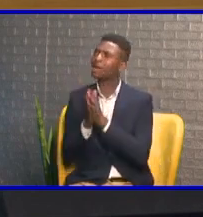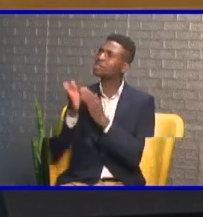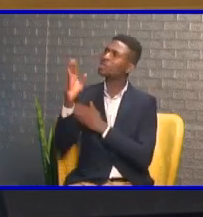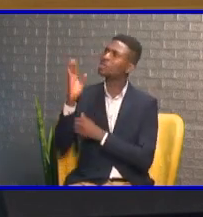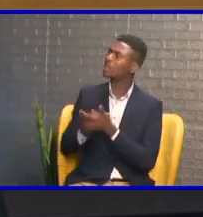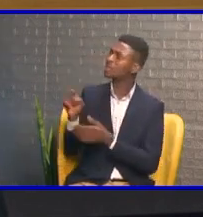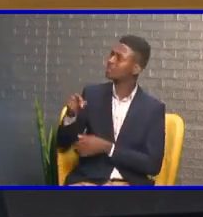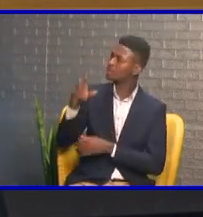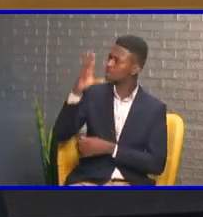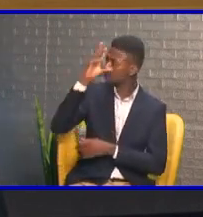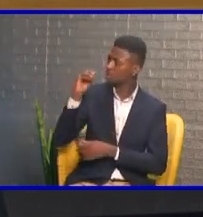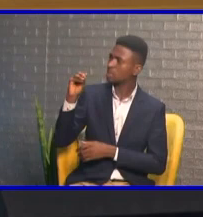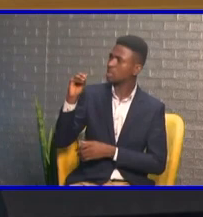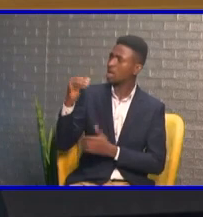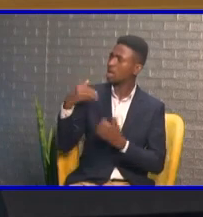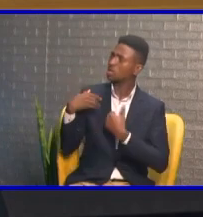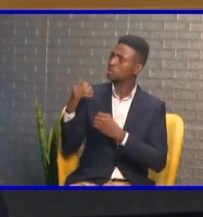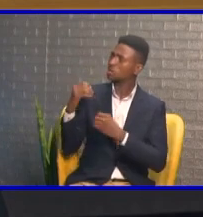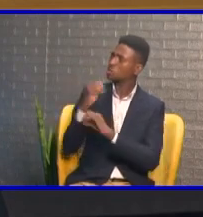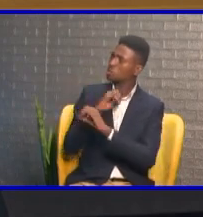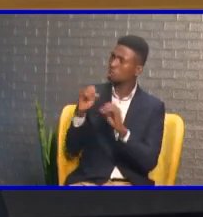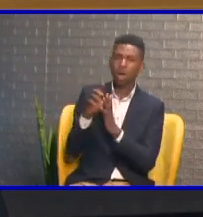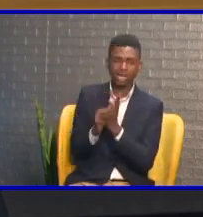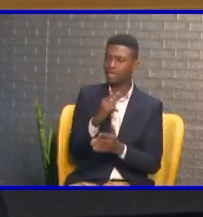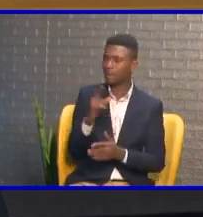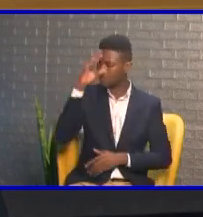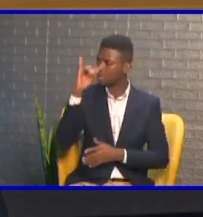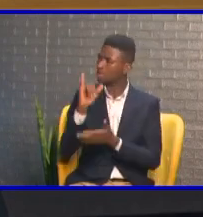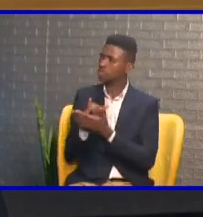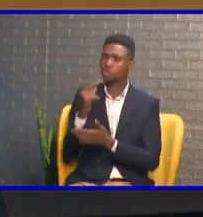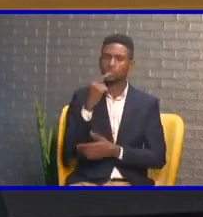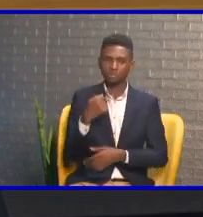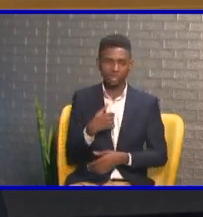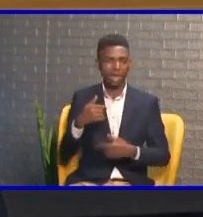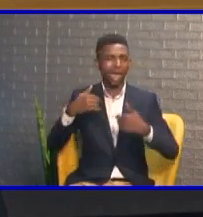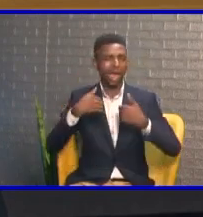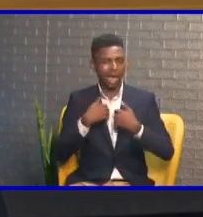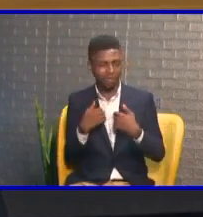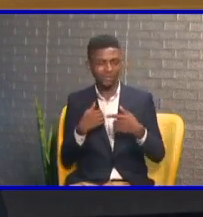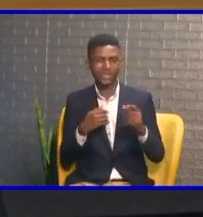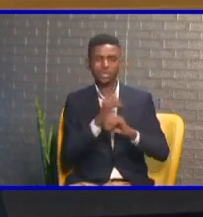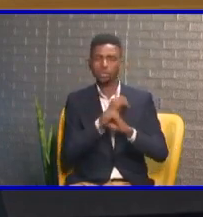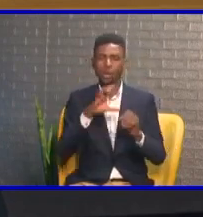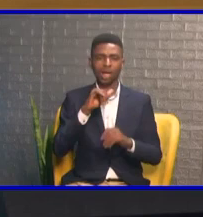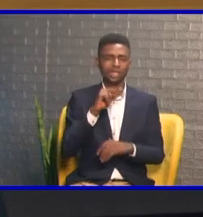has no cancer. But the man I'm talking about has cancer. And the Lord said to him, the real state of that man is